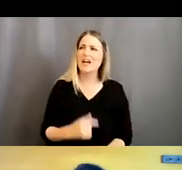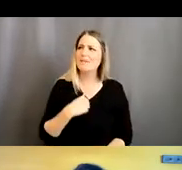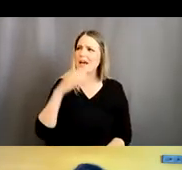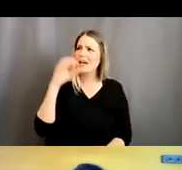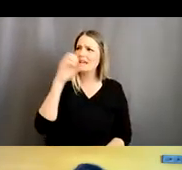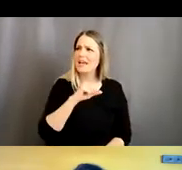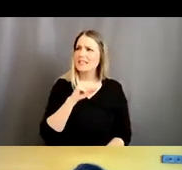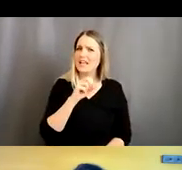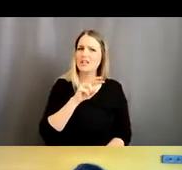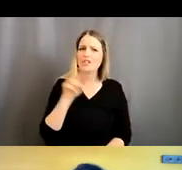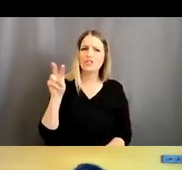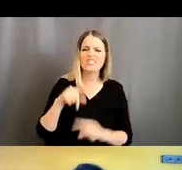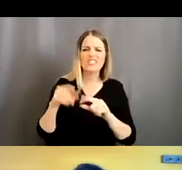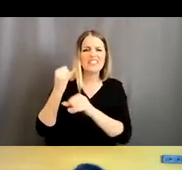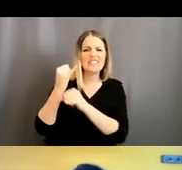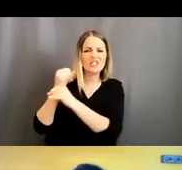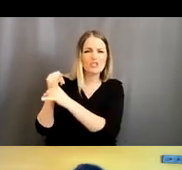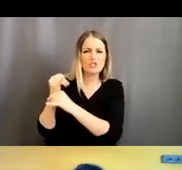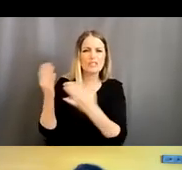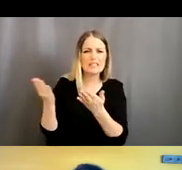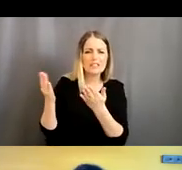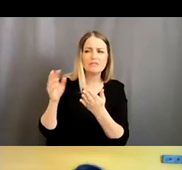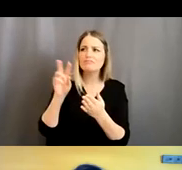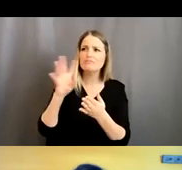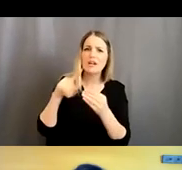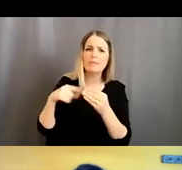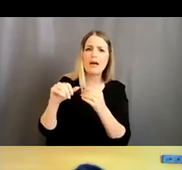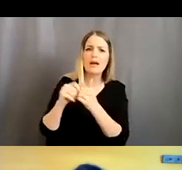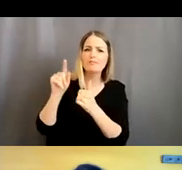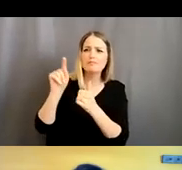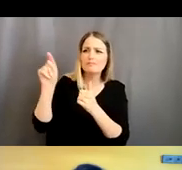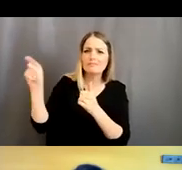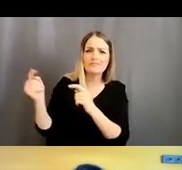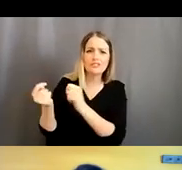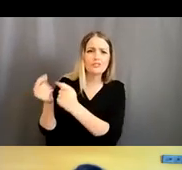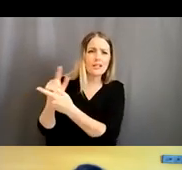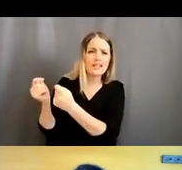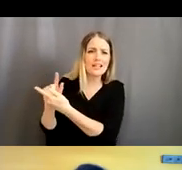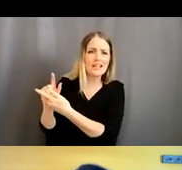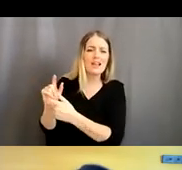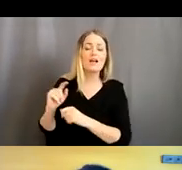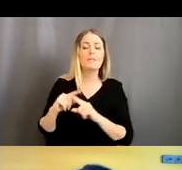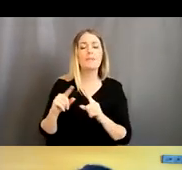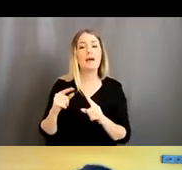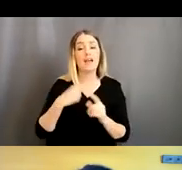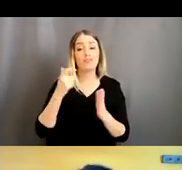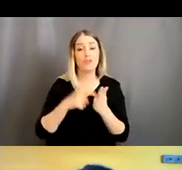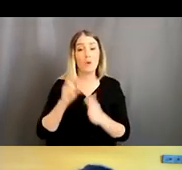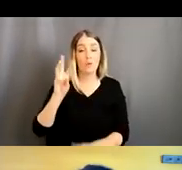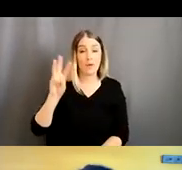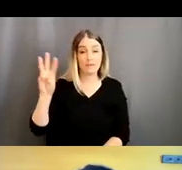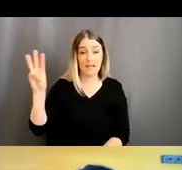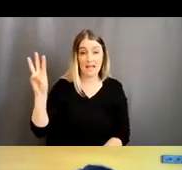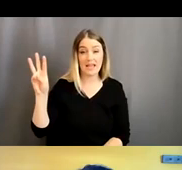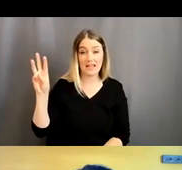the institutions that are here to talk about what you're doing with your translations. But I have also noticed on websites too,